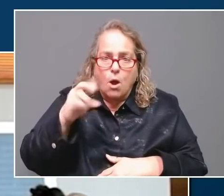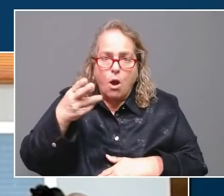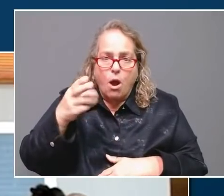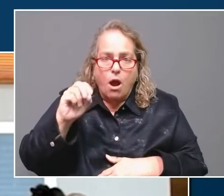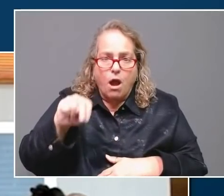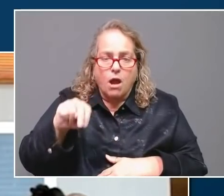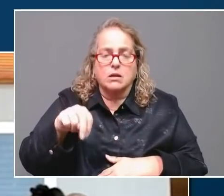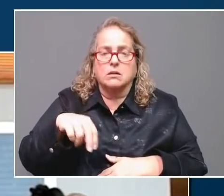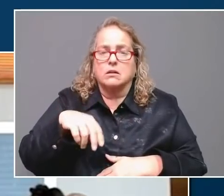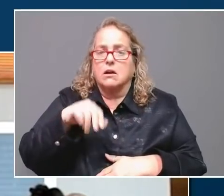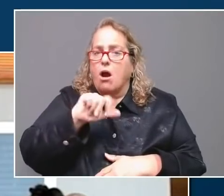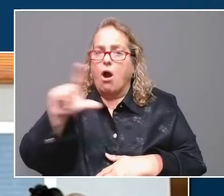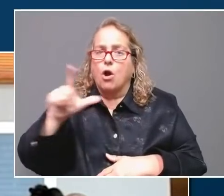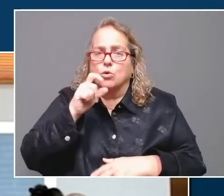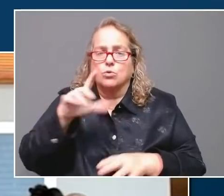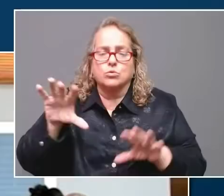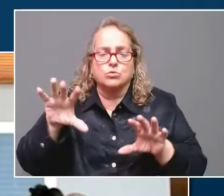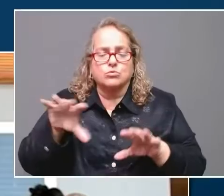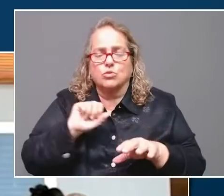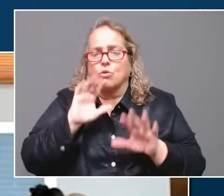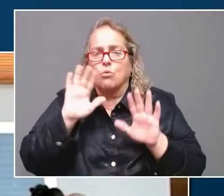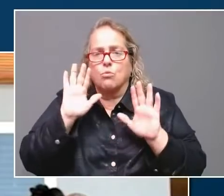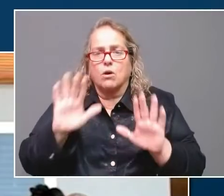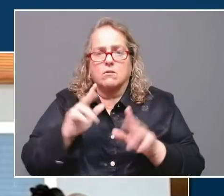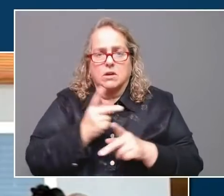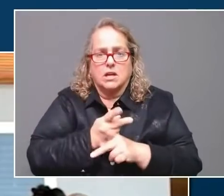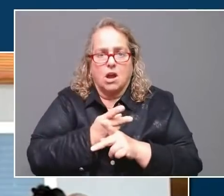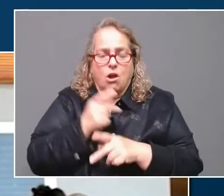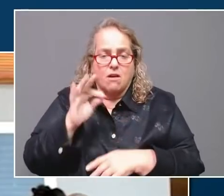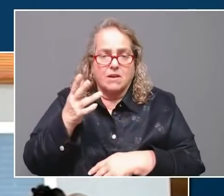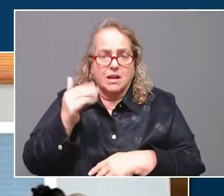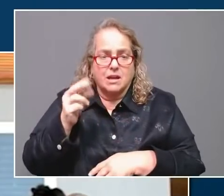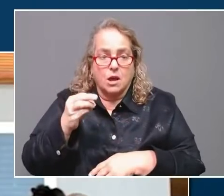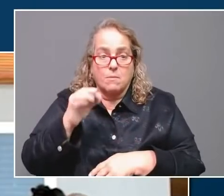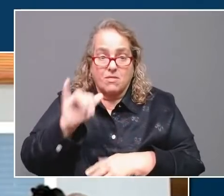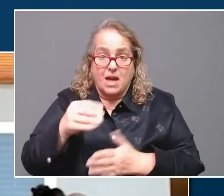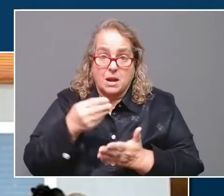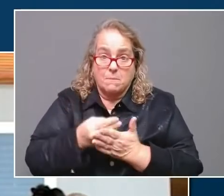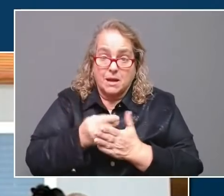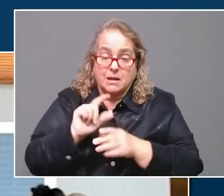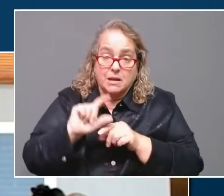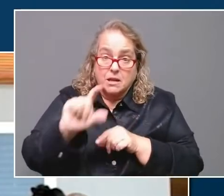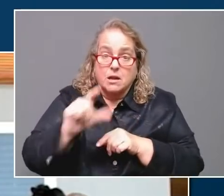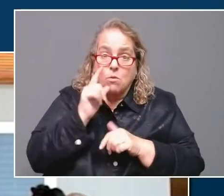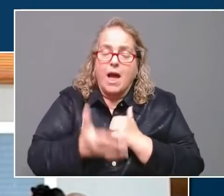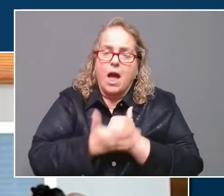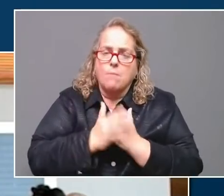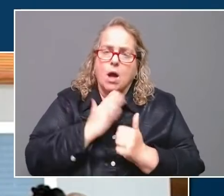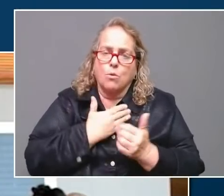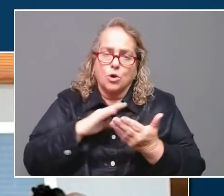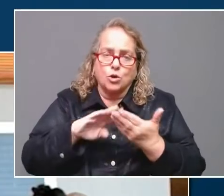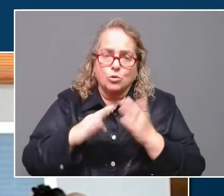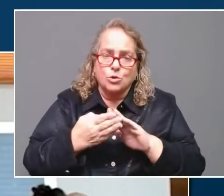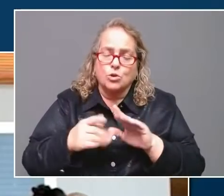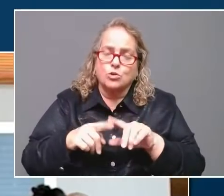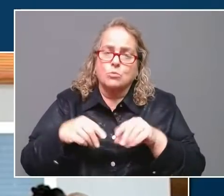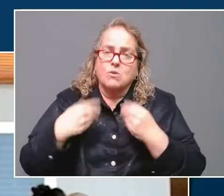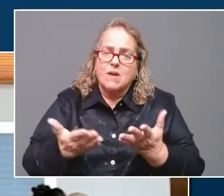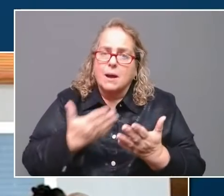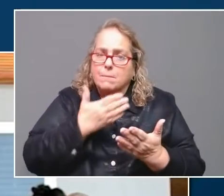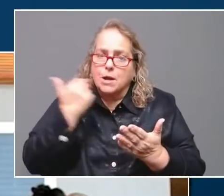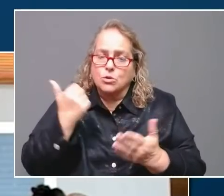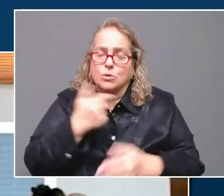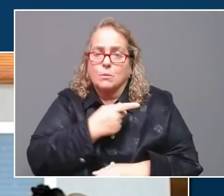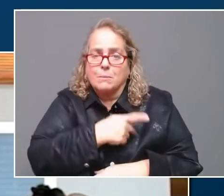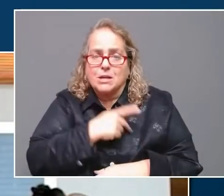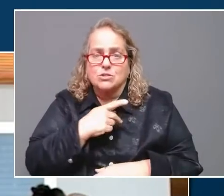care of him. This loan that we're getting is going to help us tremendously. We'll be able to help the community more patients, provide better, even more quality